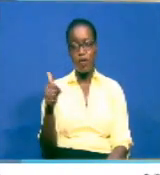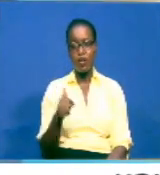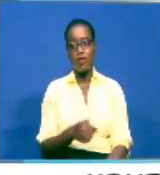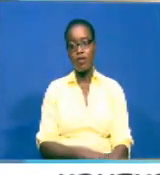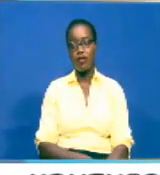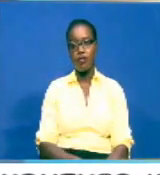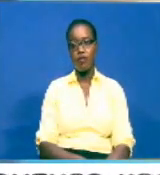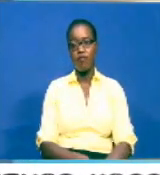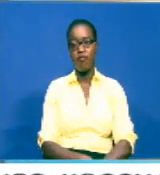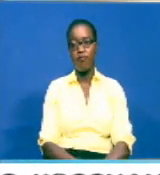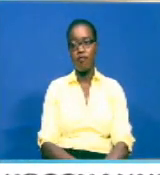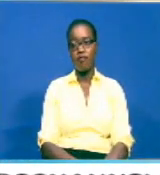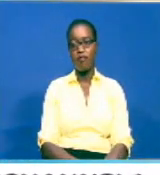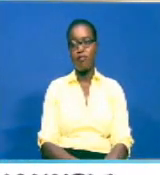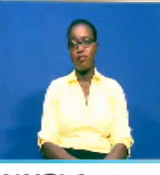surface.